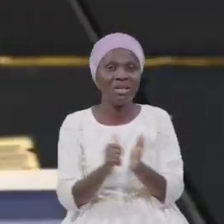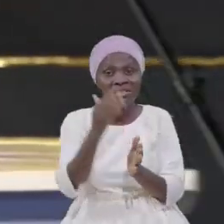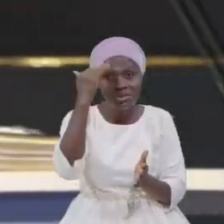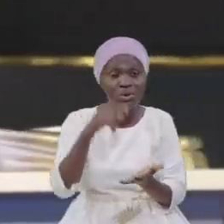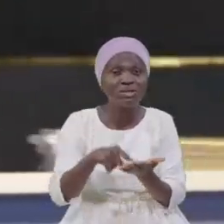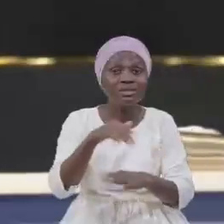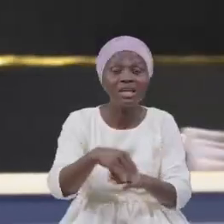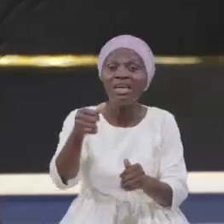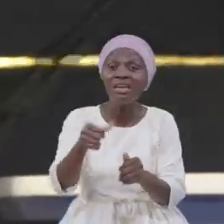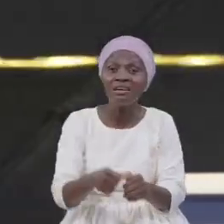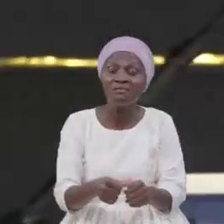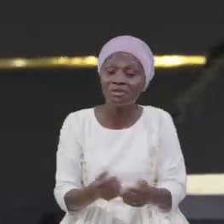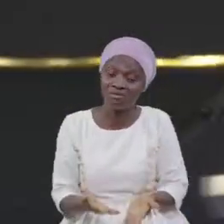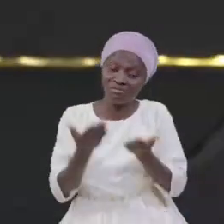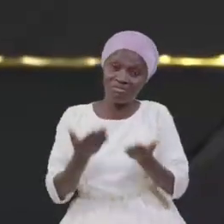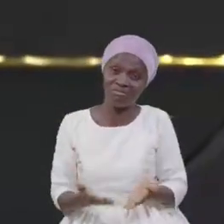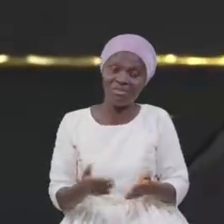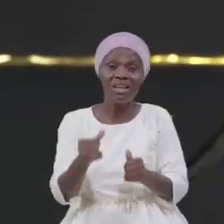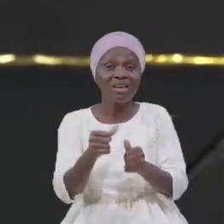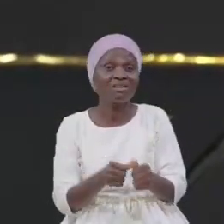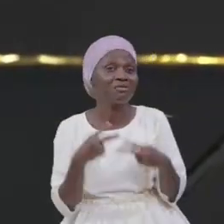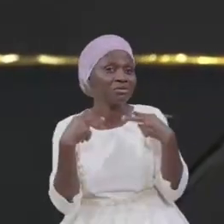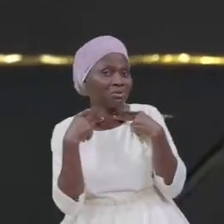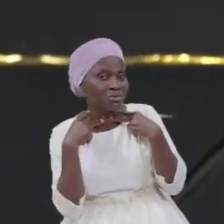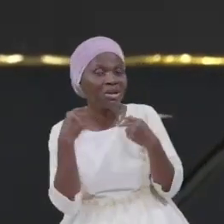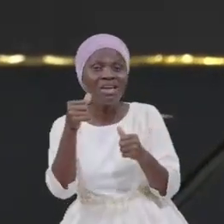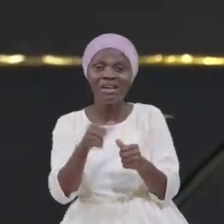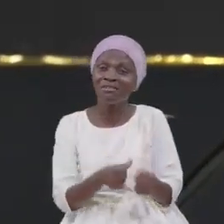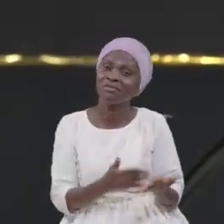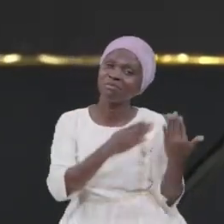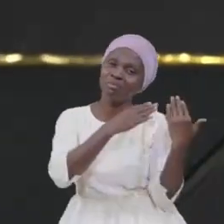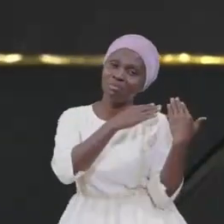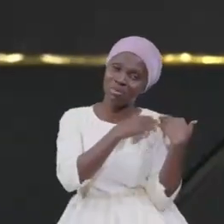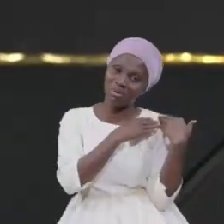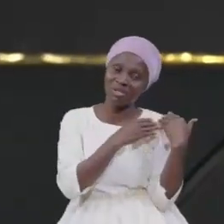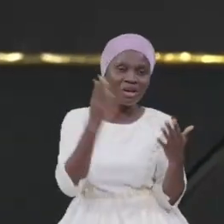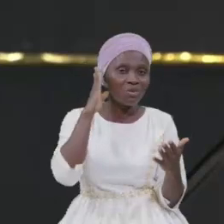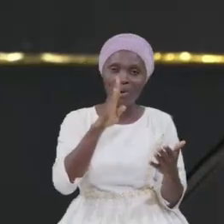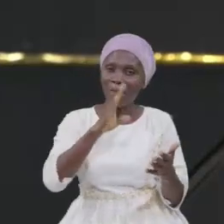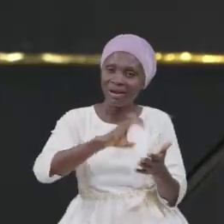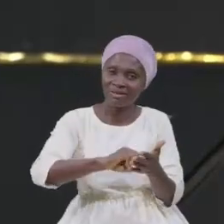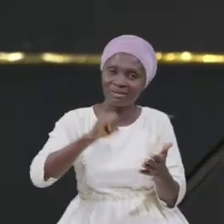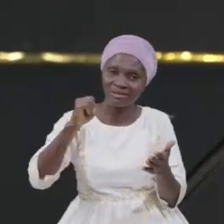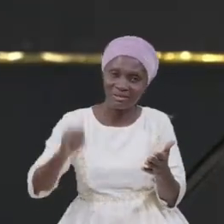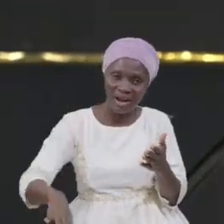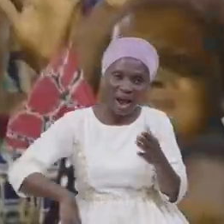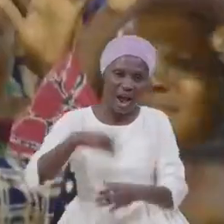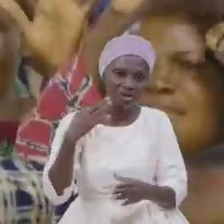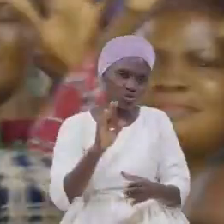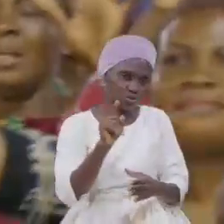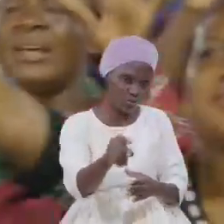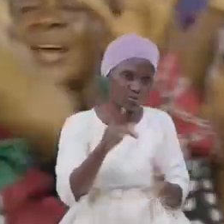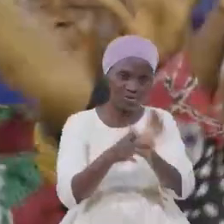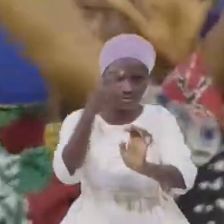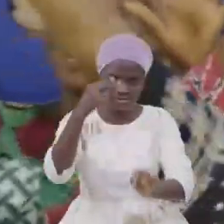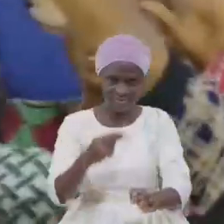load, every yoke, every burden will be taken out of you in